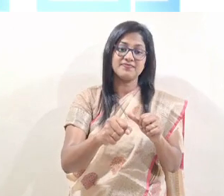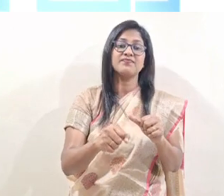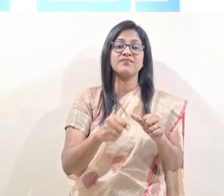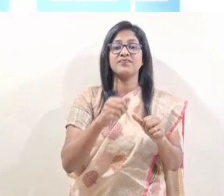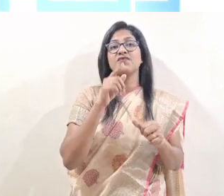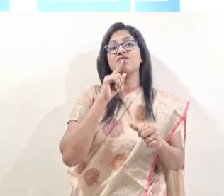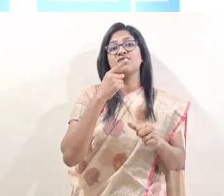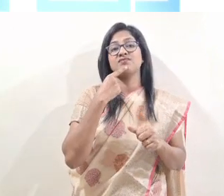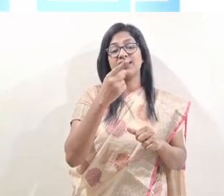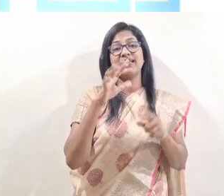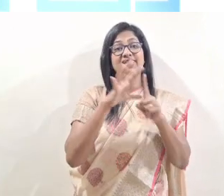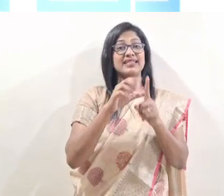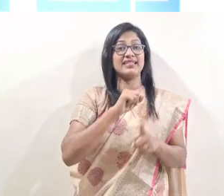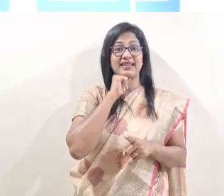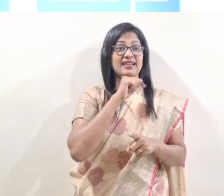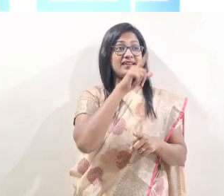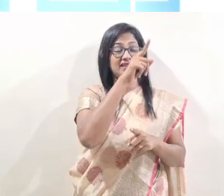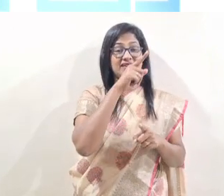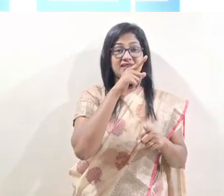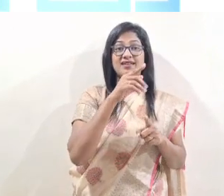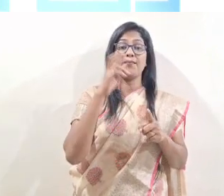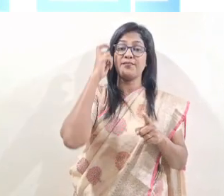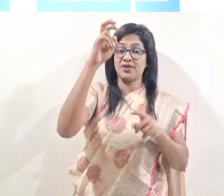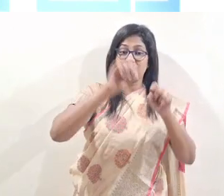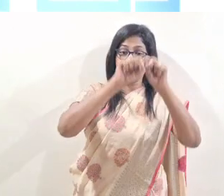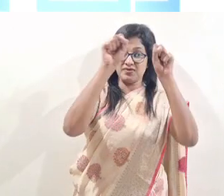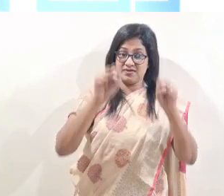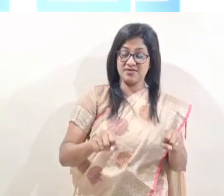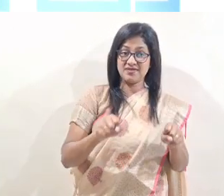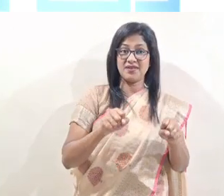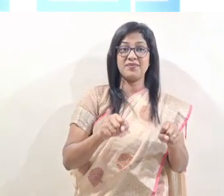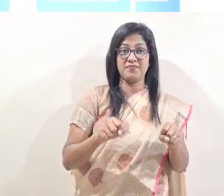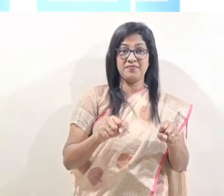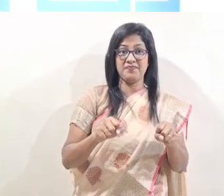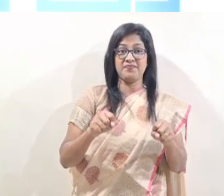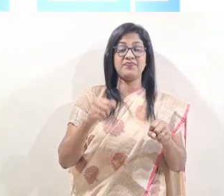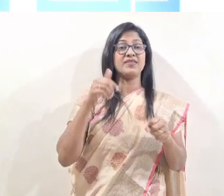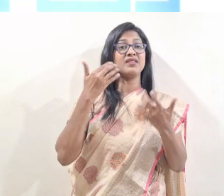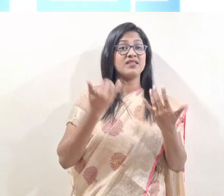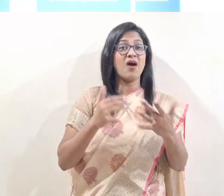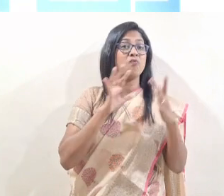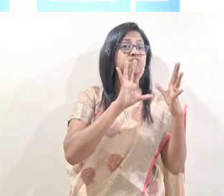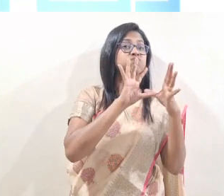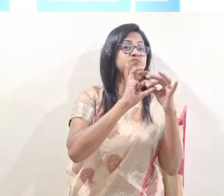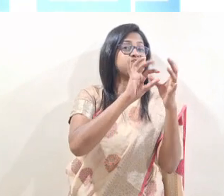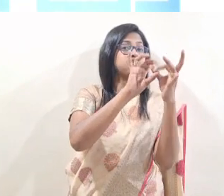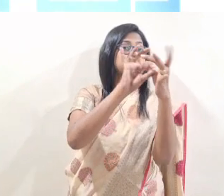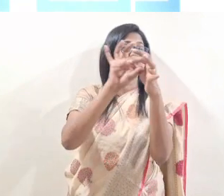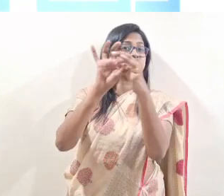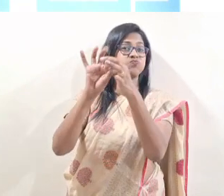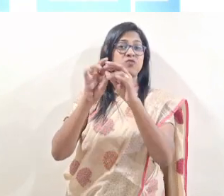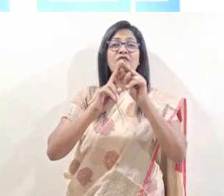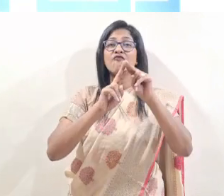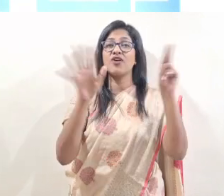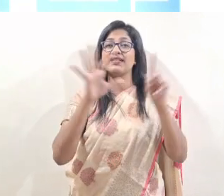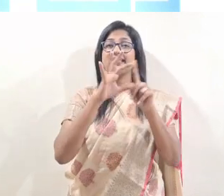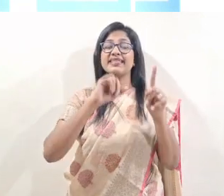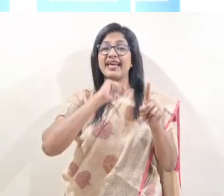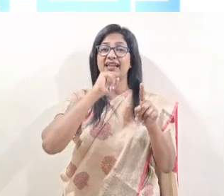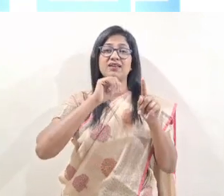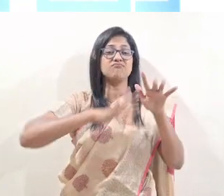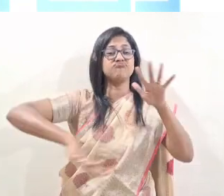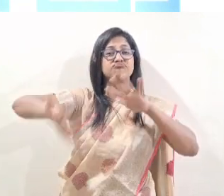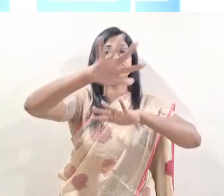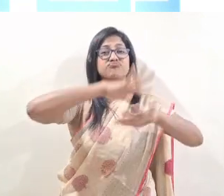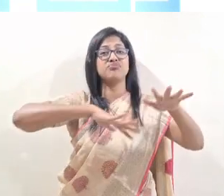that in a city like Delhi, metro system has been, and now a network has spread all over the city, in fact,